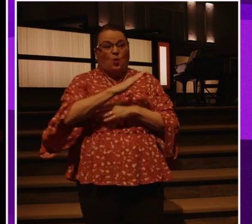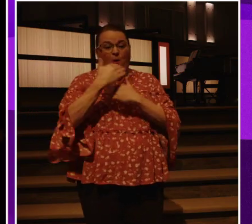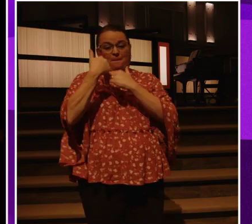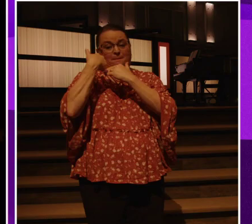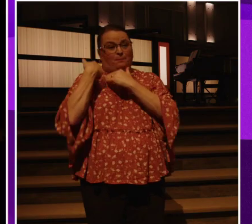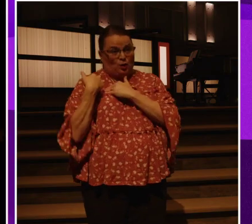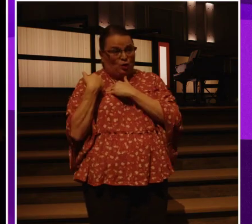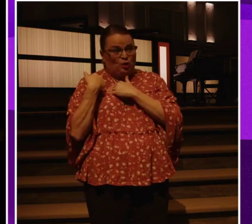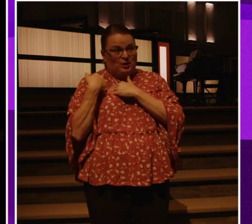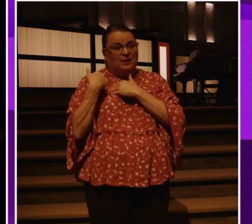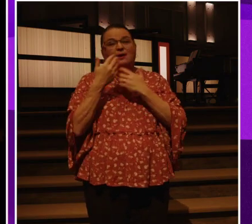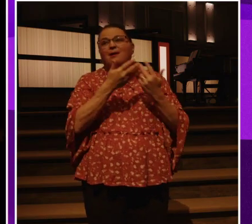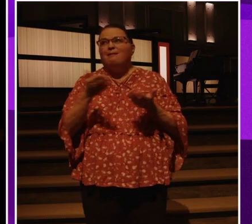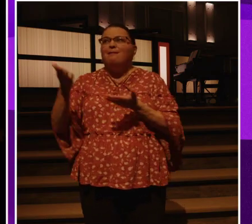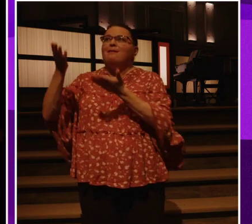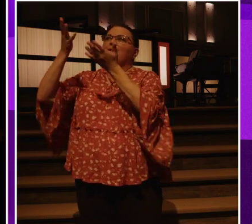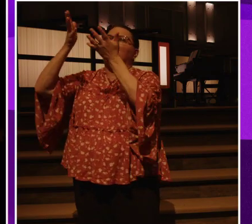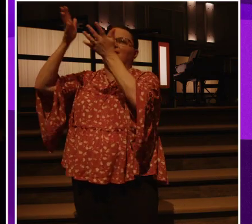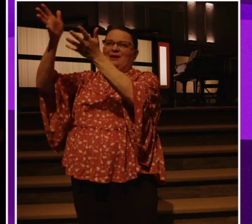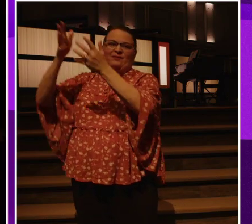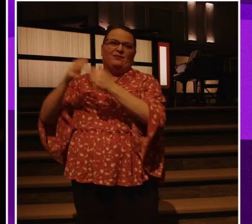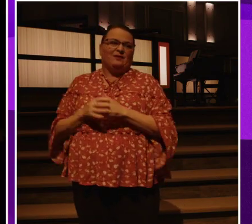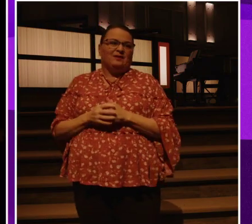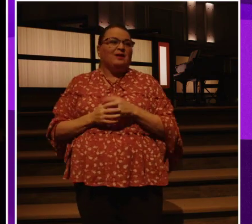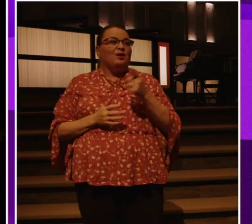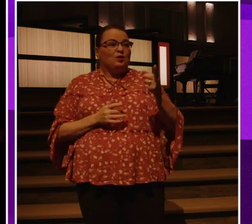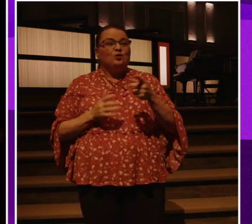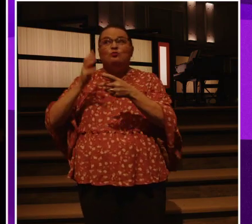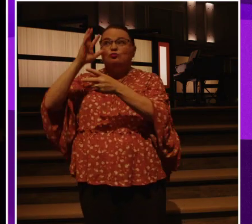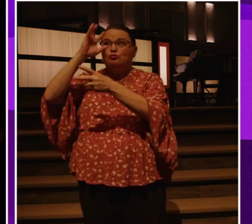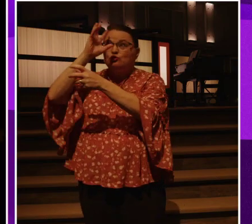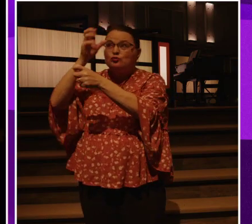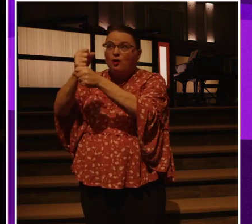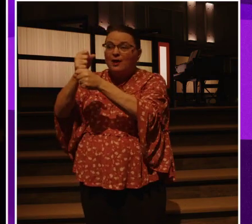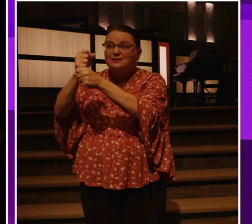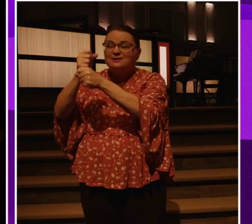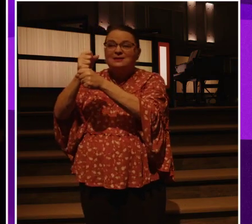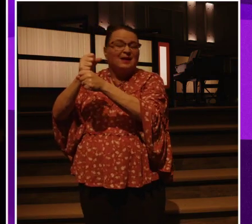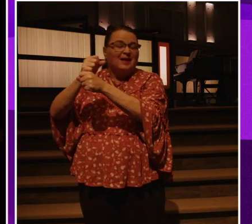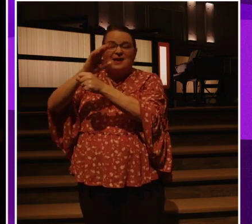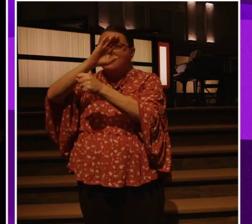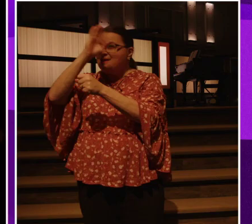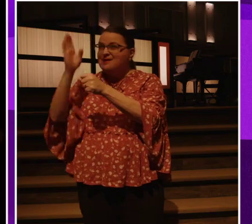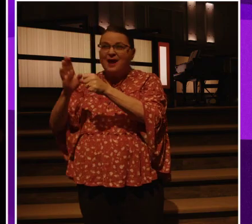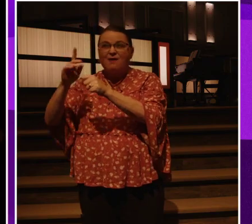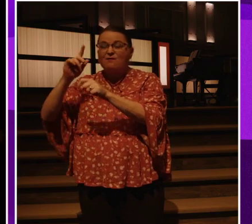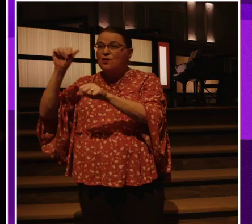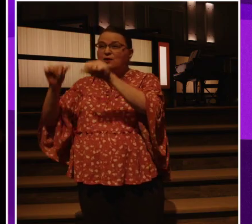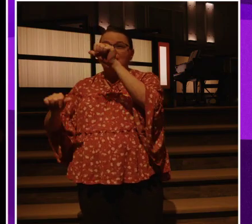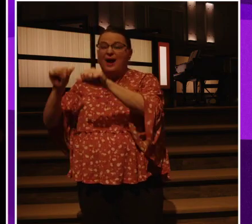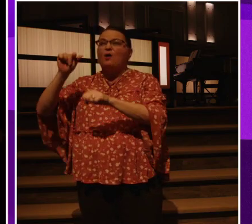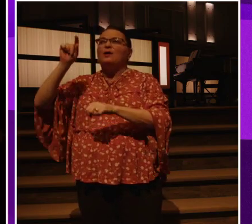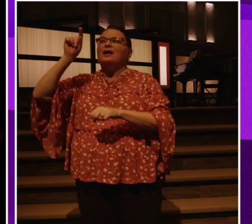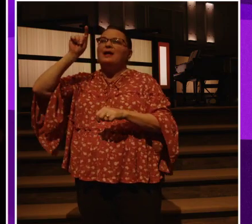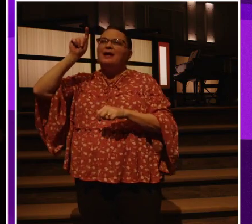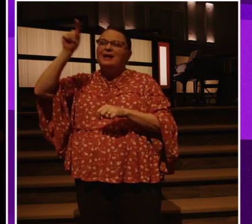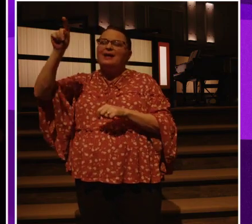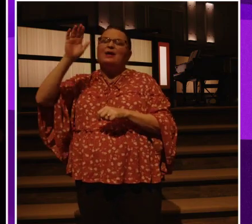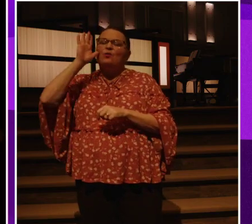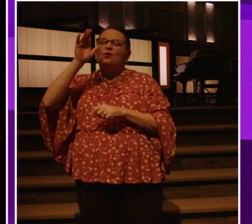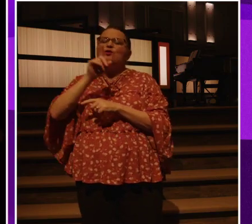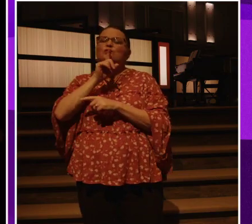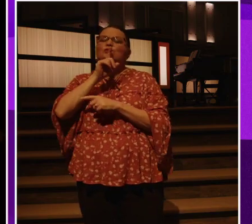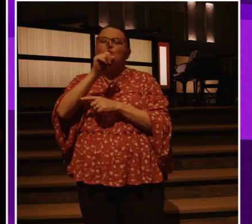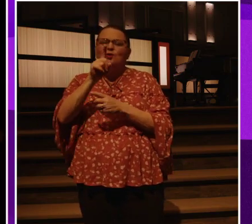the Lord and leave it there. If you trust and never doubt, He will surely bring